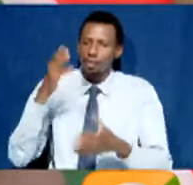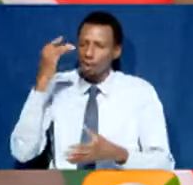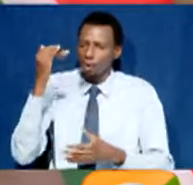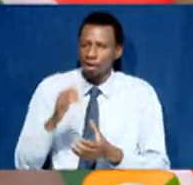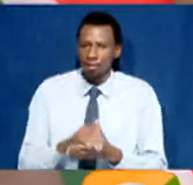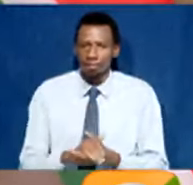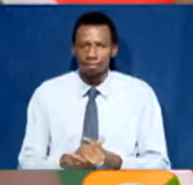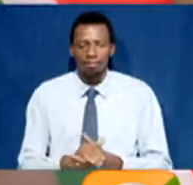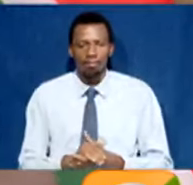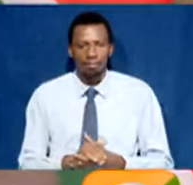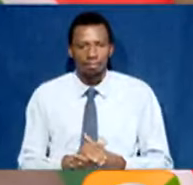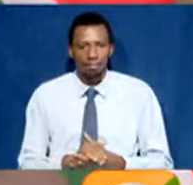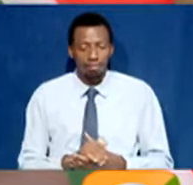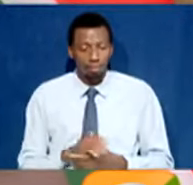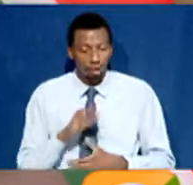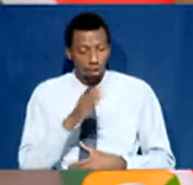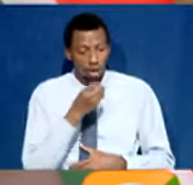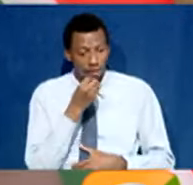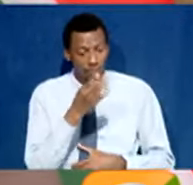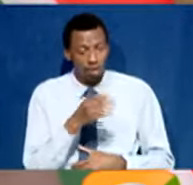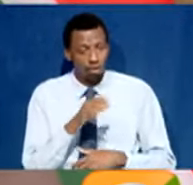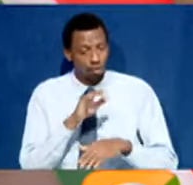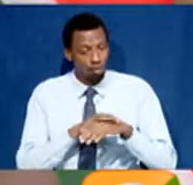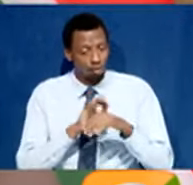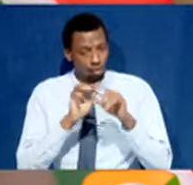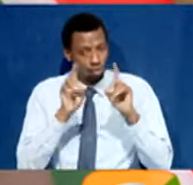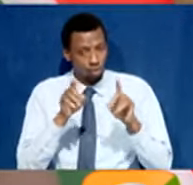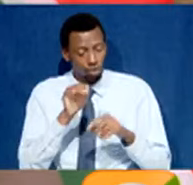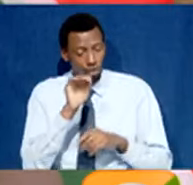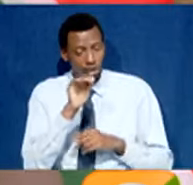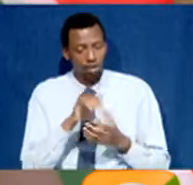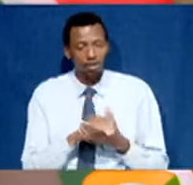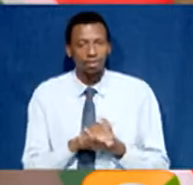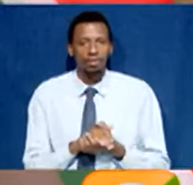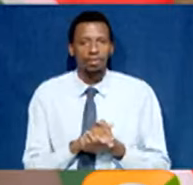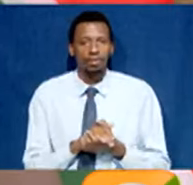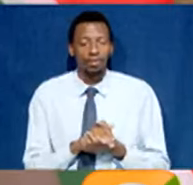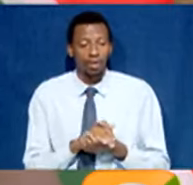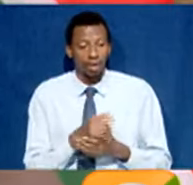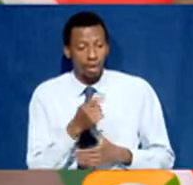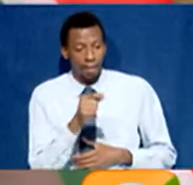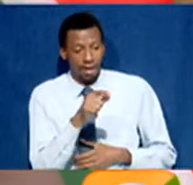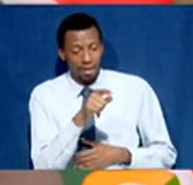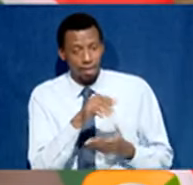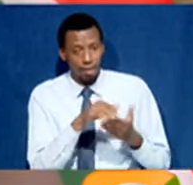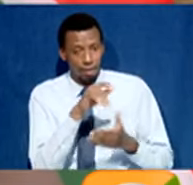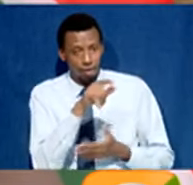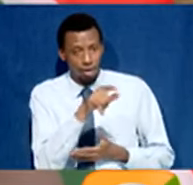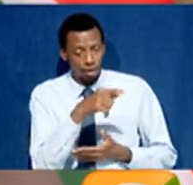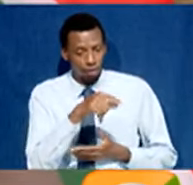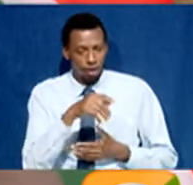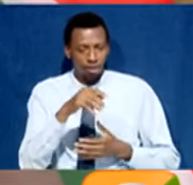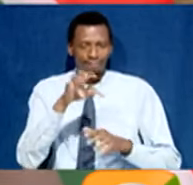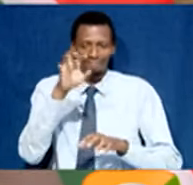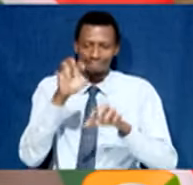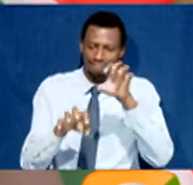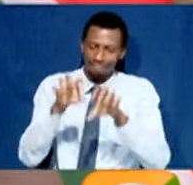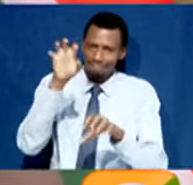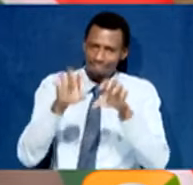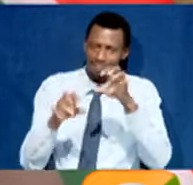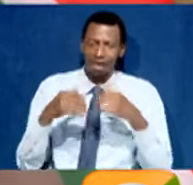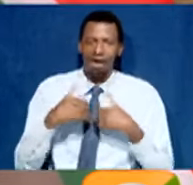information, and it's a very good question you've asked, most of that money we have negotiated will